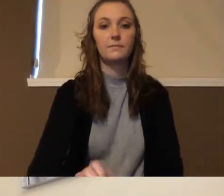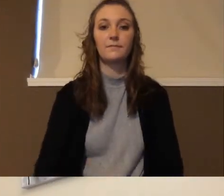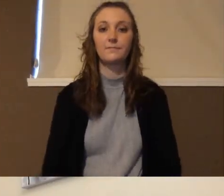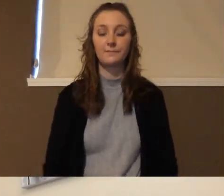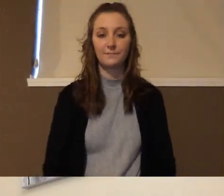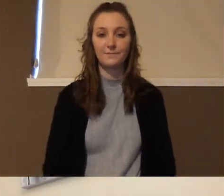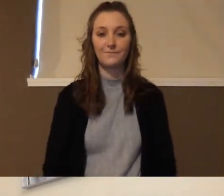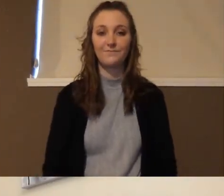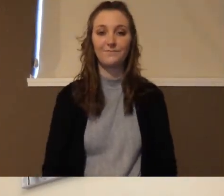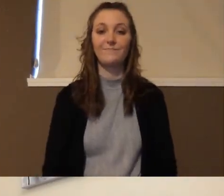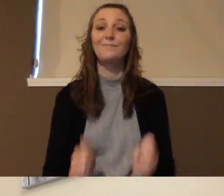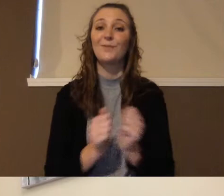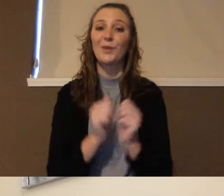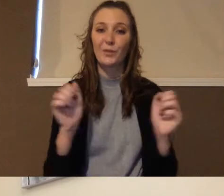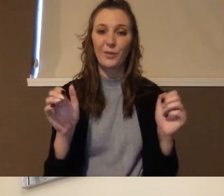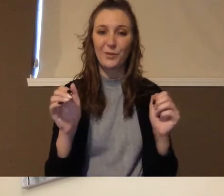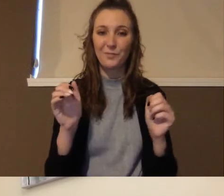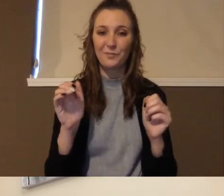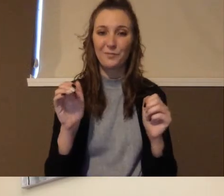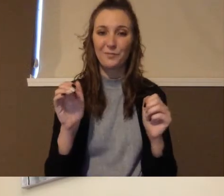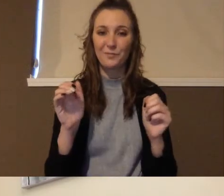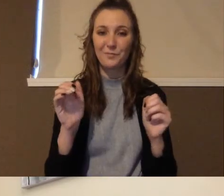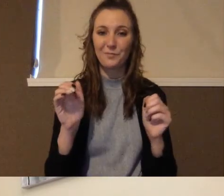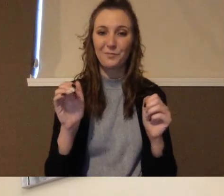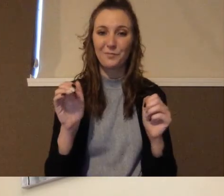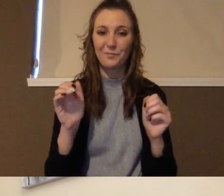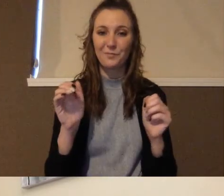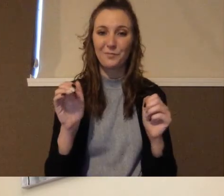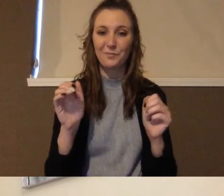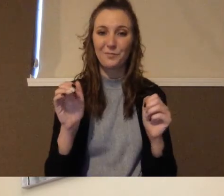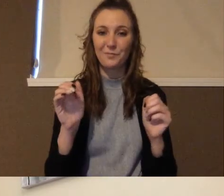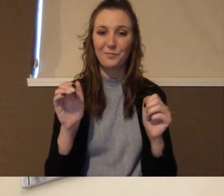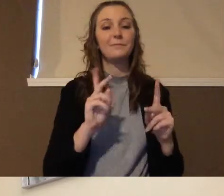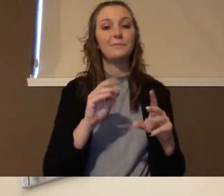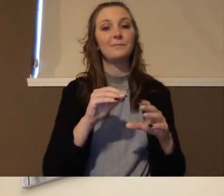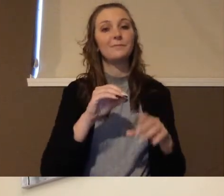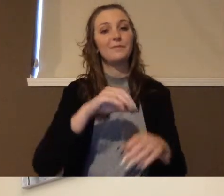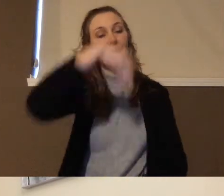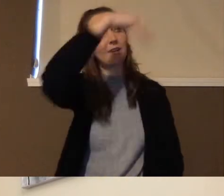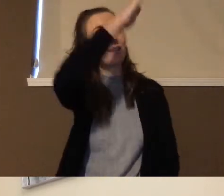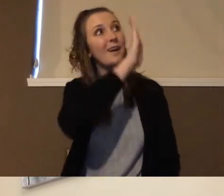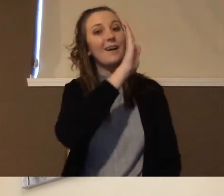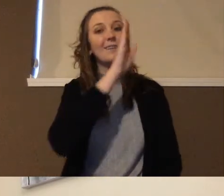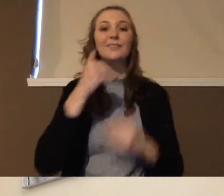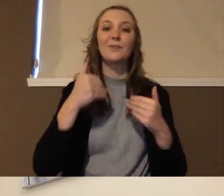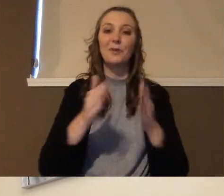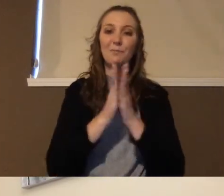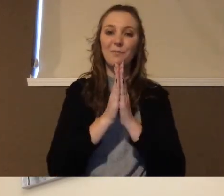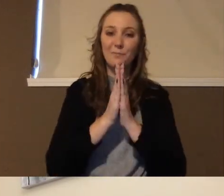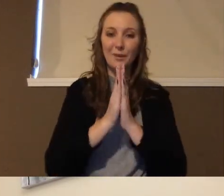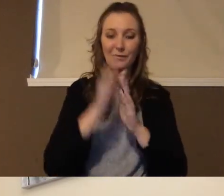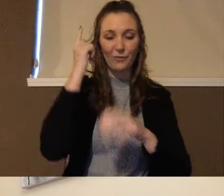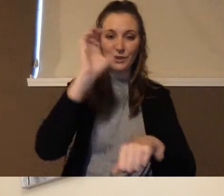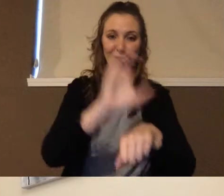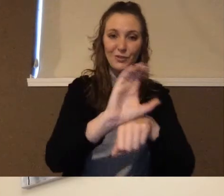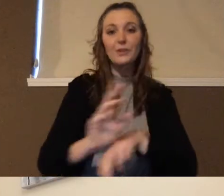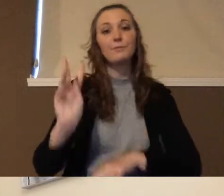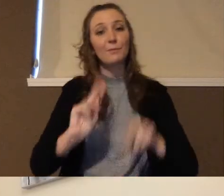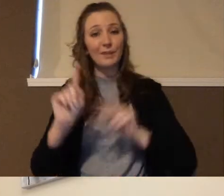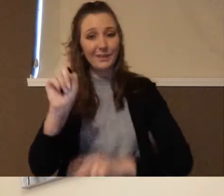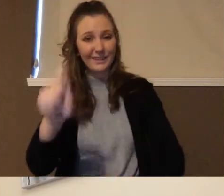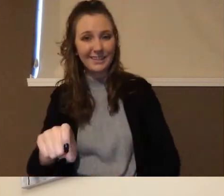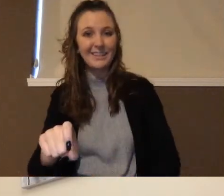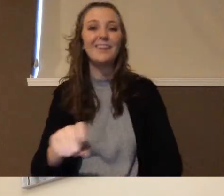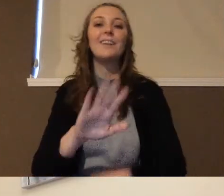With the whole people of God in Christ Jesus, let us pray for the church, those in need, and all of God's creation. God of